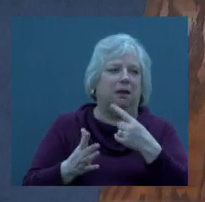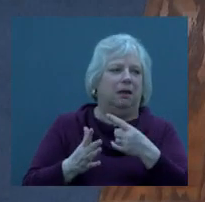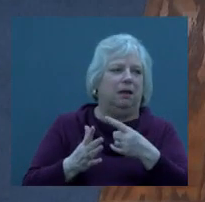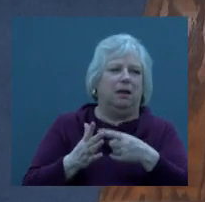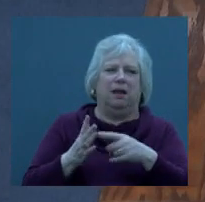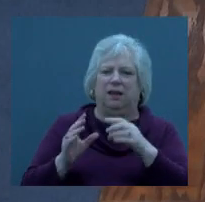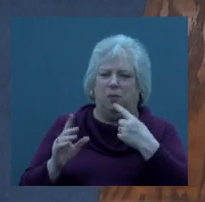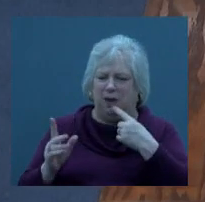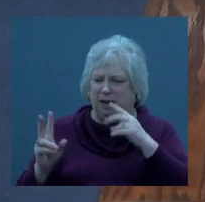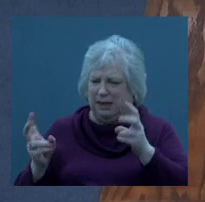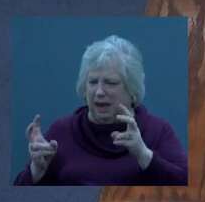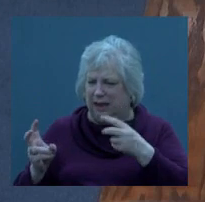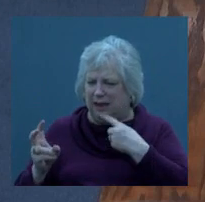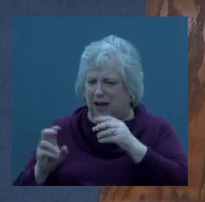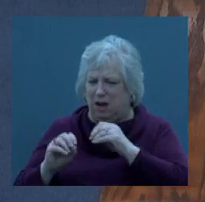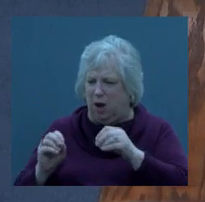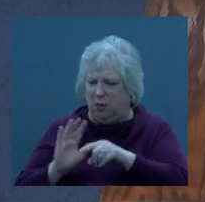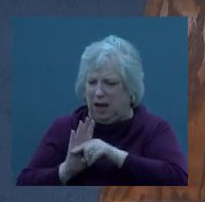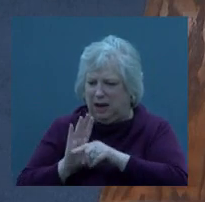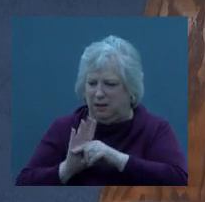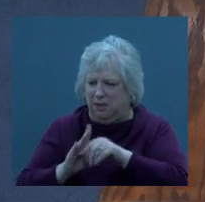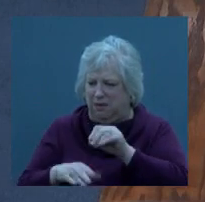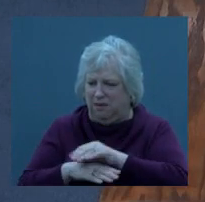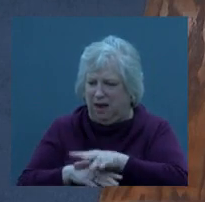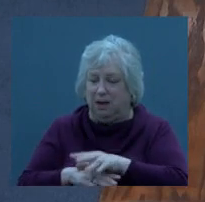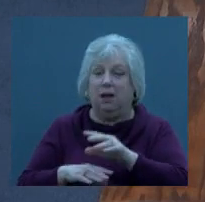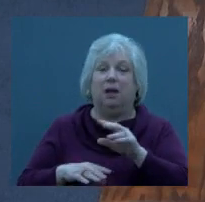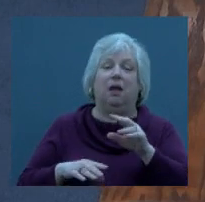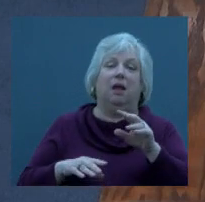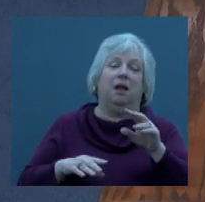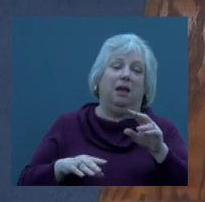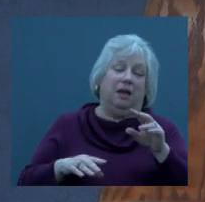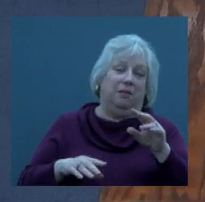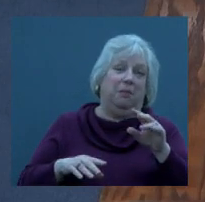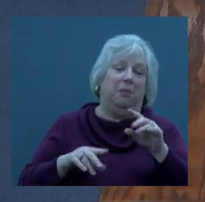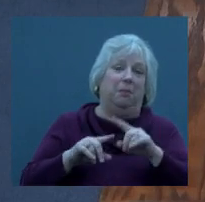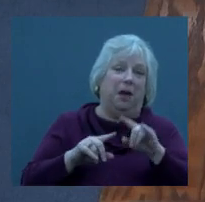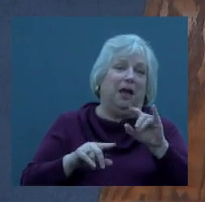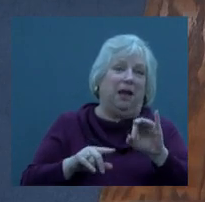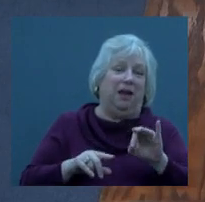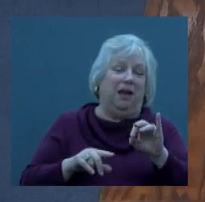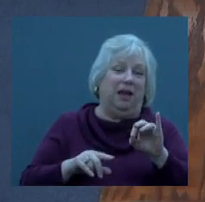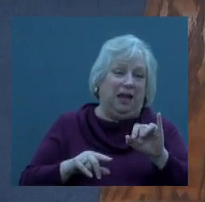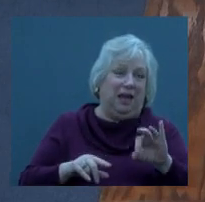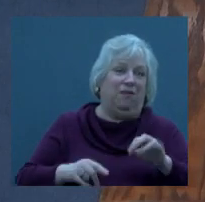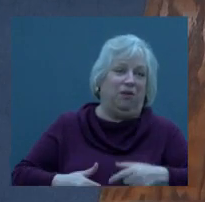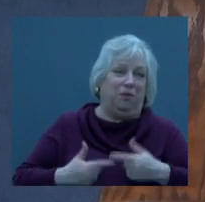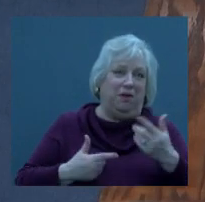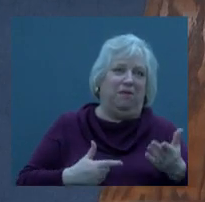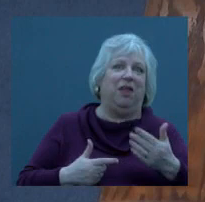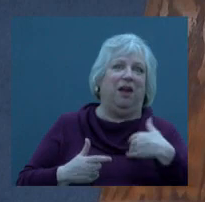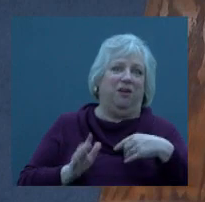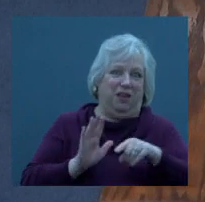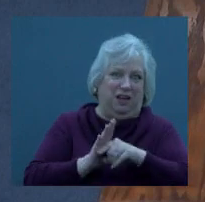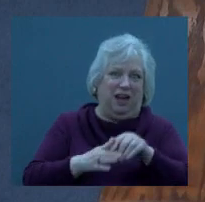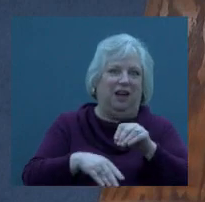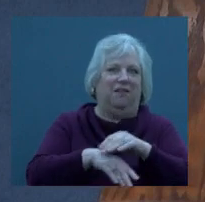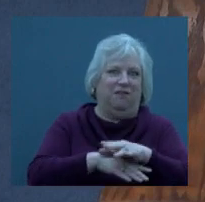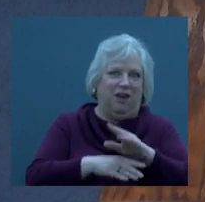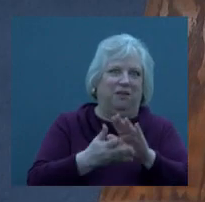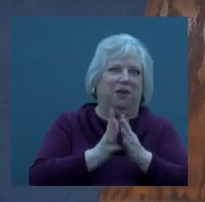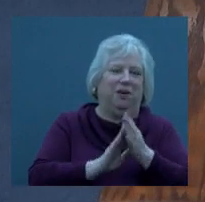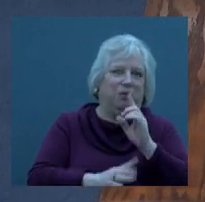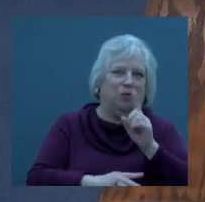worded, no detriment. Not unless you live there, then that detriment becomes real. And we just want to